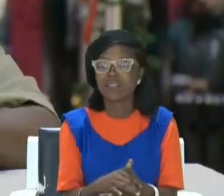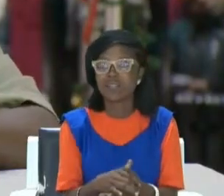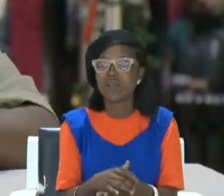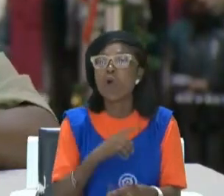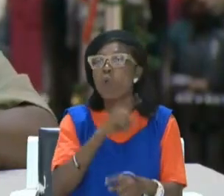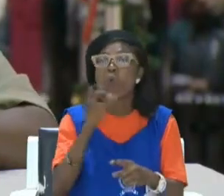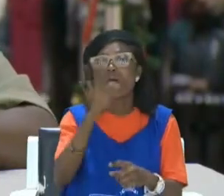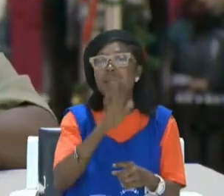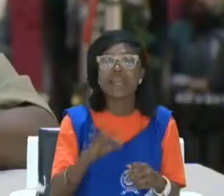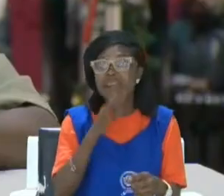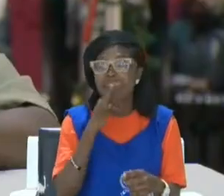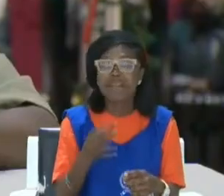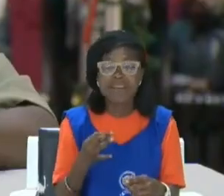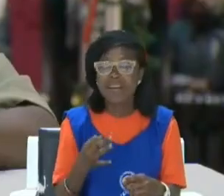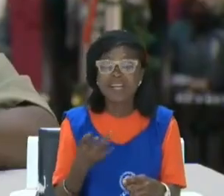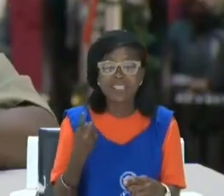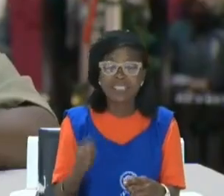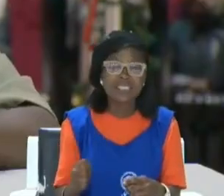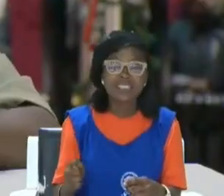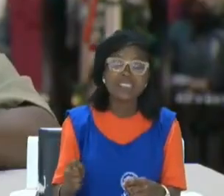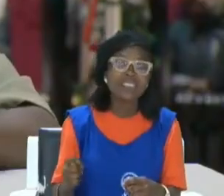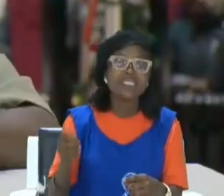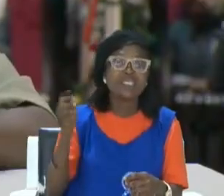Whenever the wind blows,